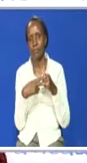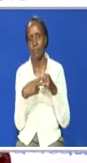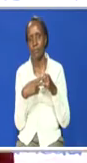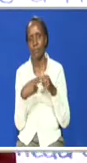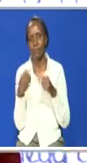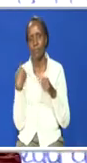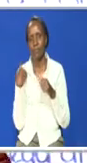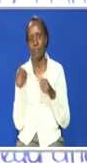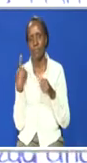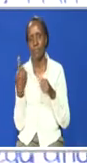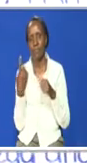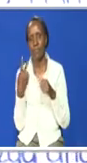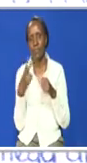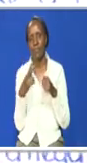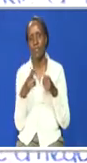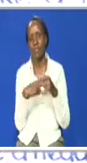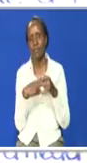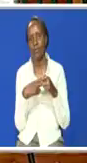Number seven.